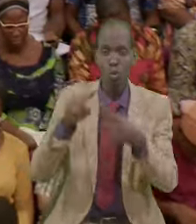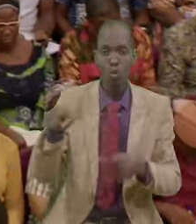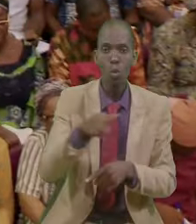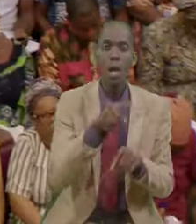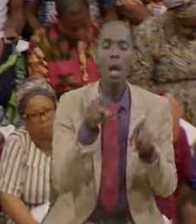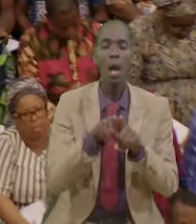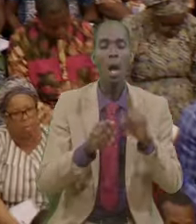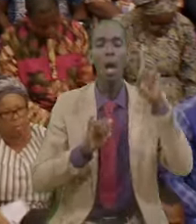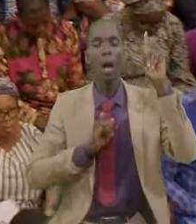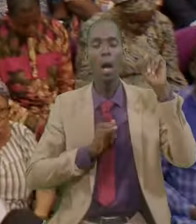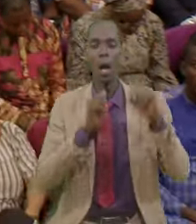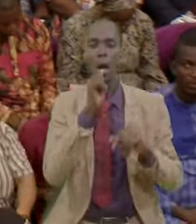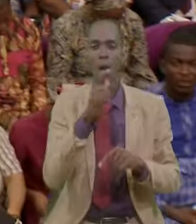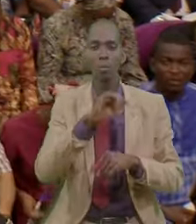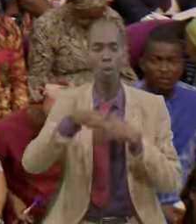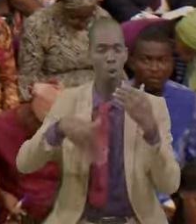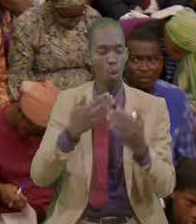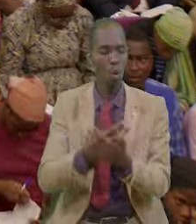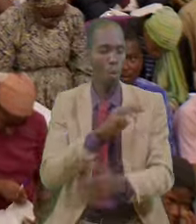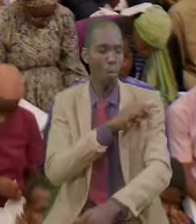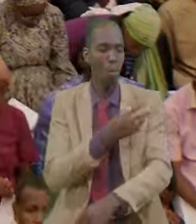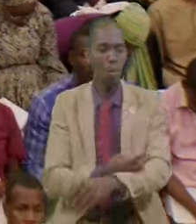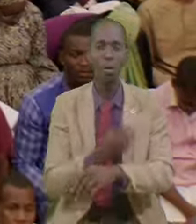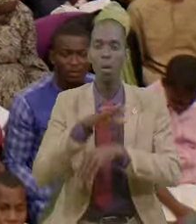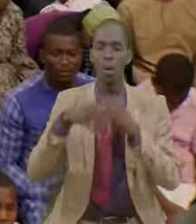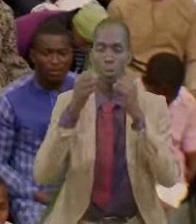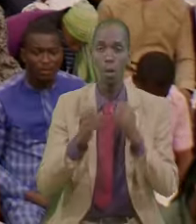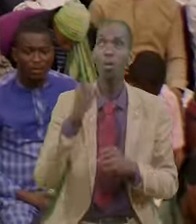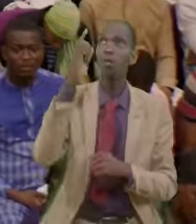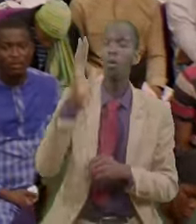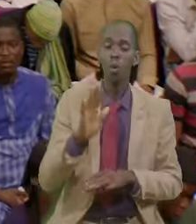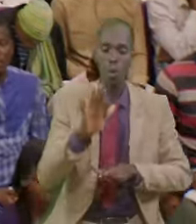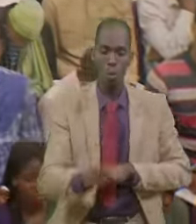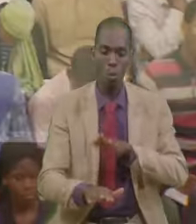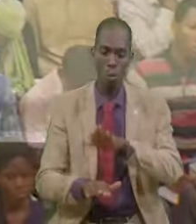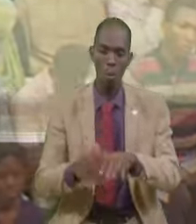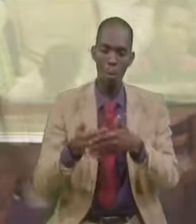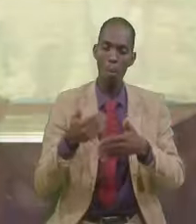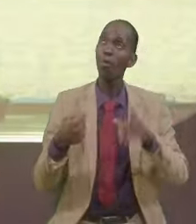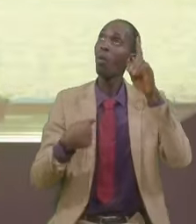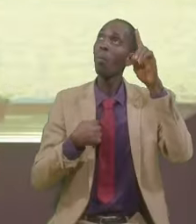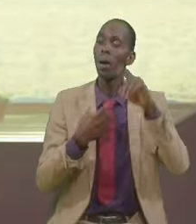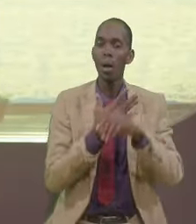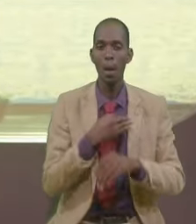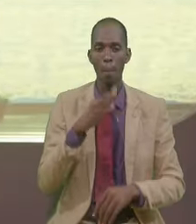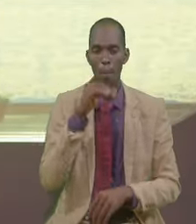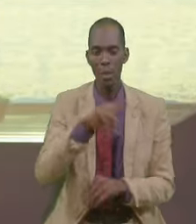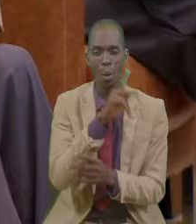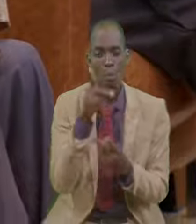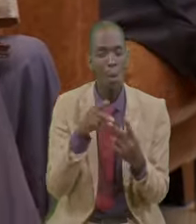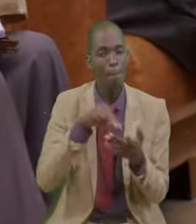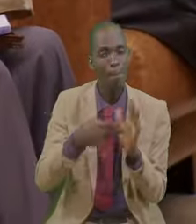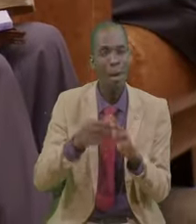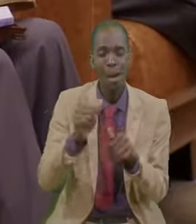the Almighty God. Walk before me and be thou perfect. Every hindrance is taken out of the